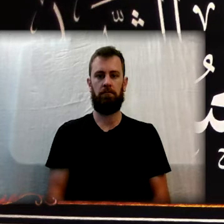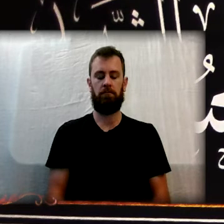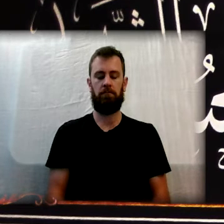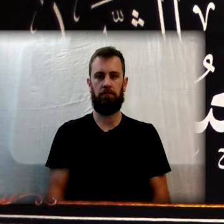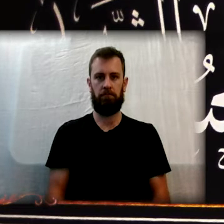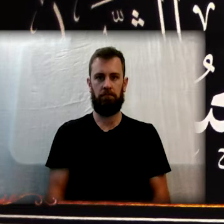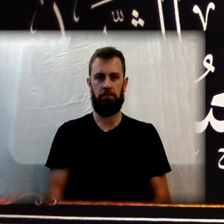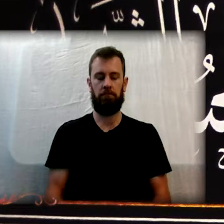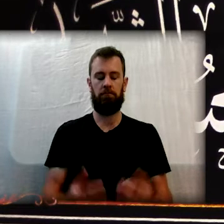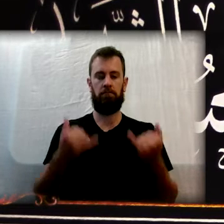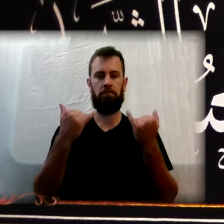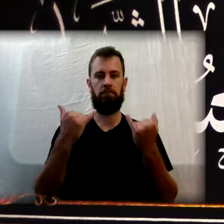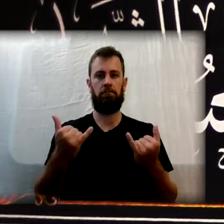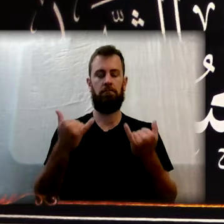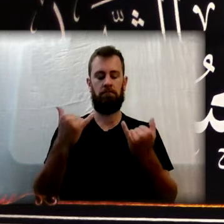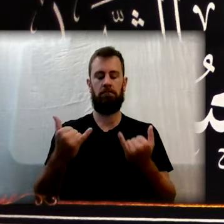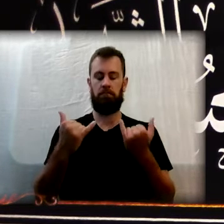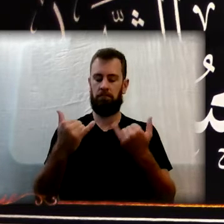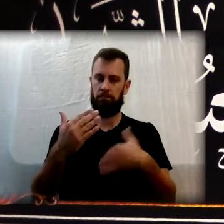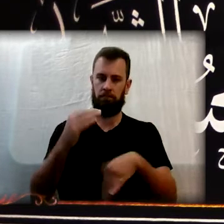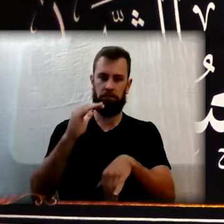It is the eve of Shami Ghariba,